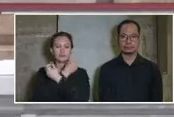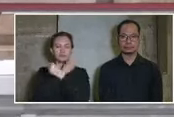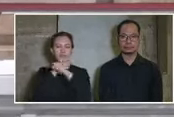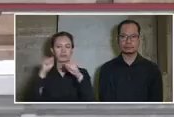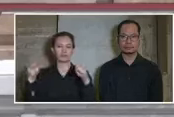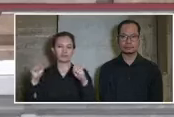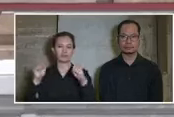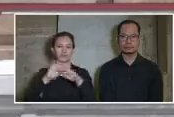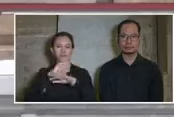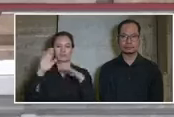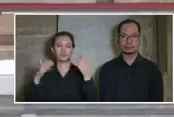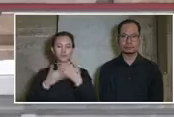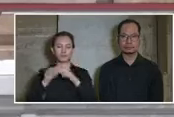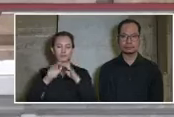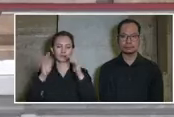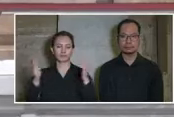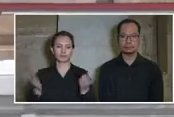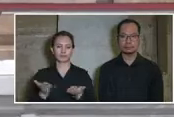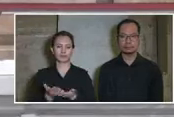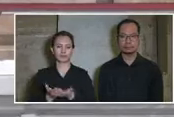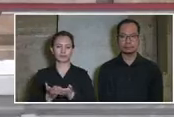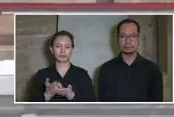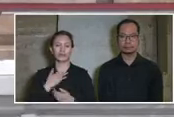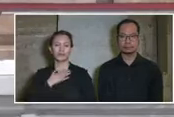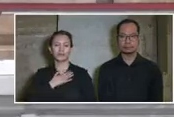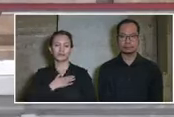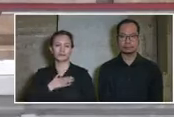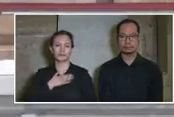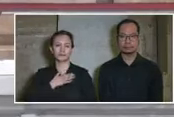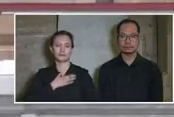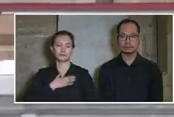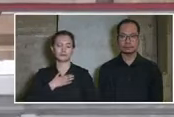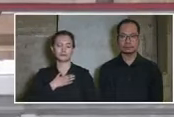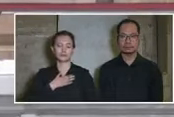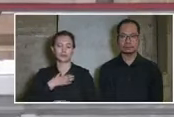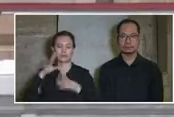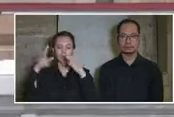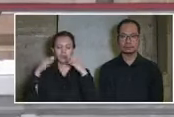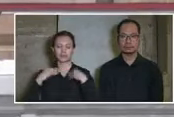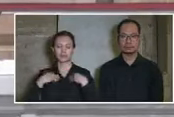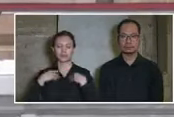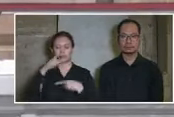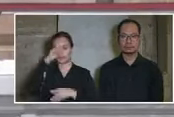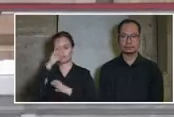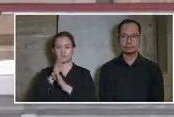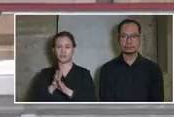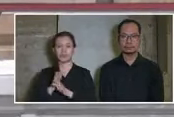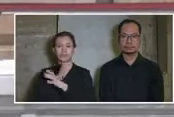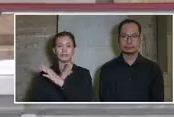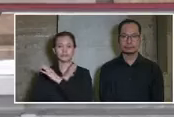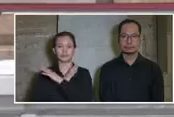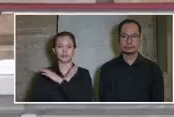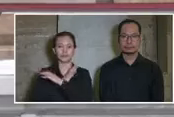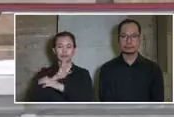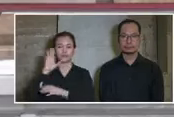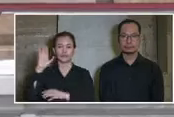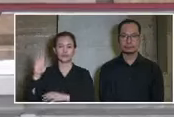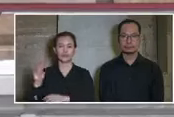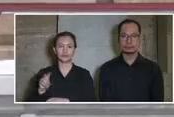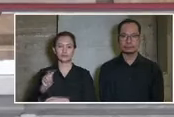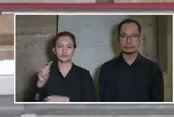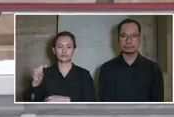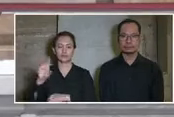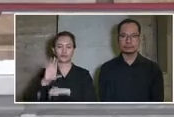all the world. Be pleased to confirm in faith and charity your pilgrim church on